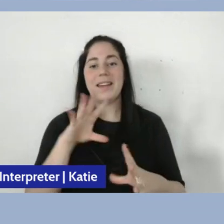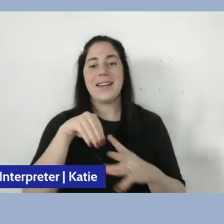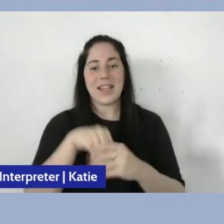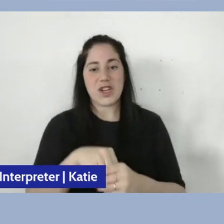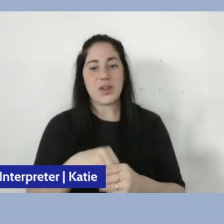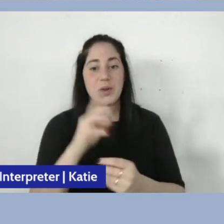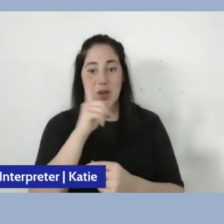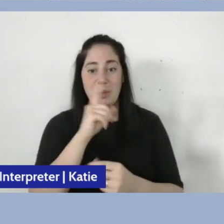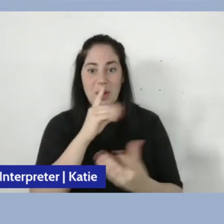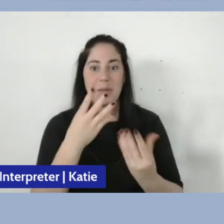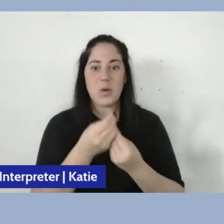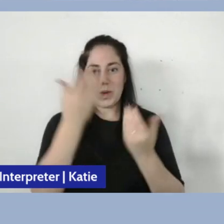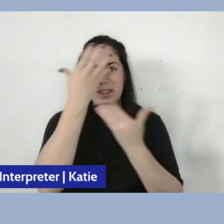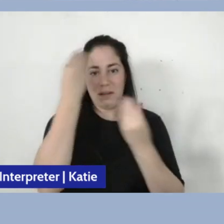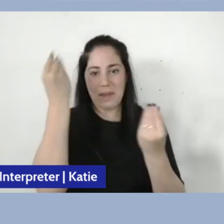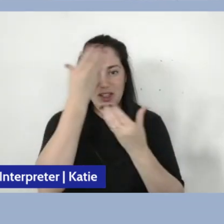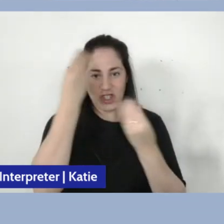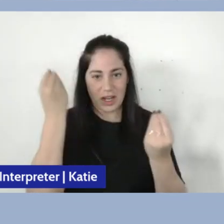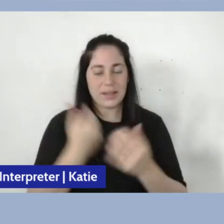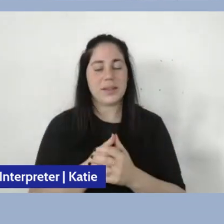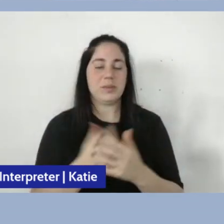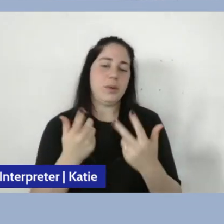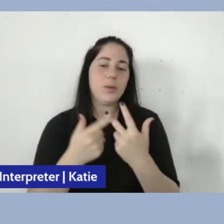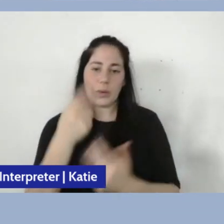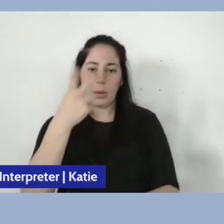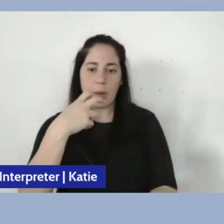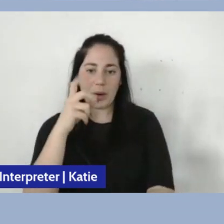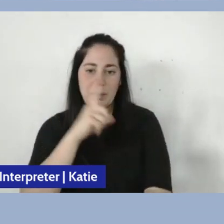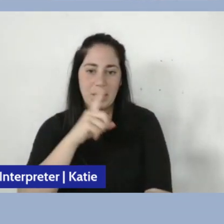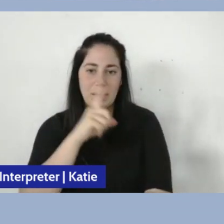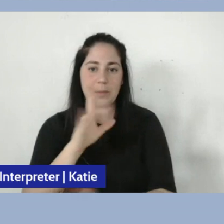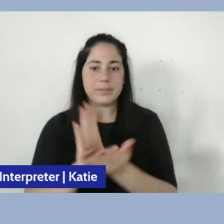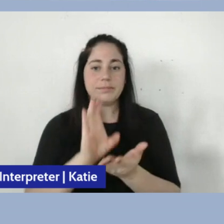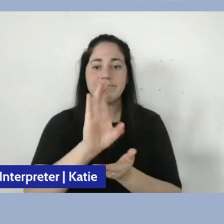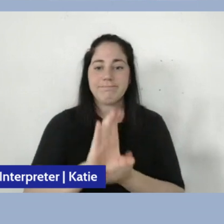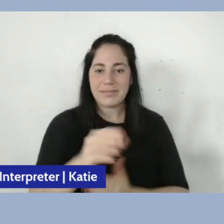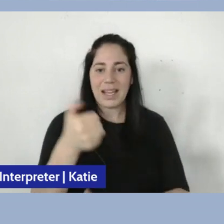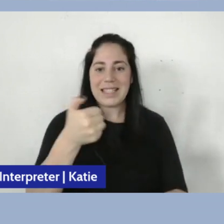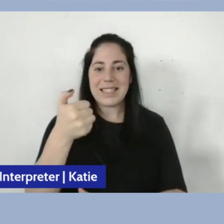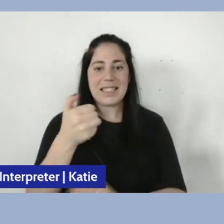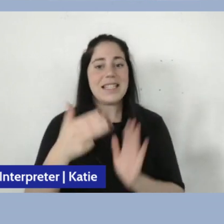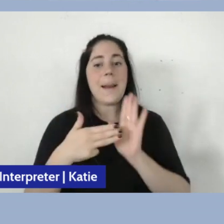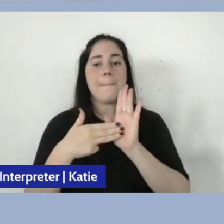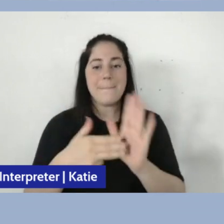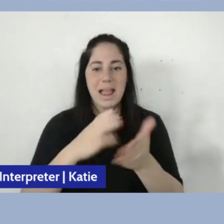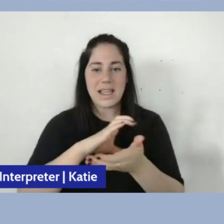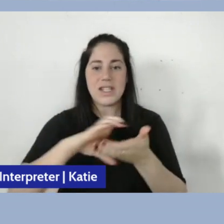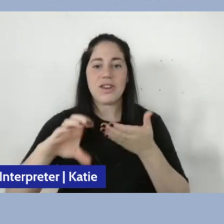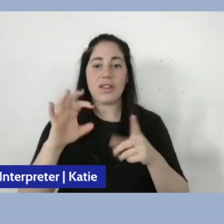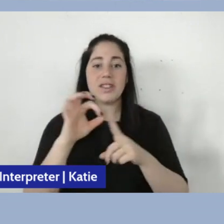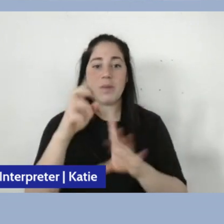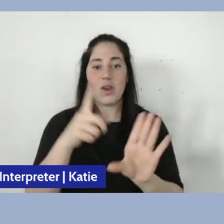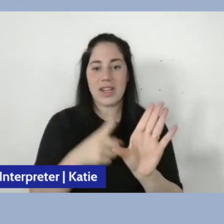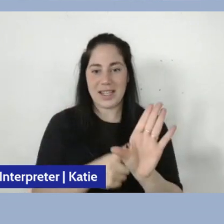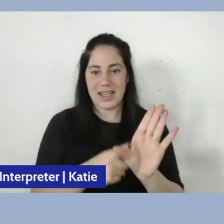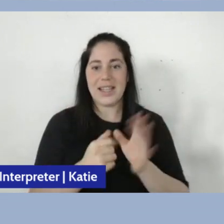dementia, but more broadly, the government's investing around $16 million a year, which has been the case since